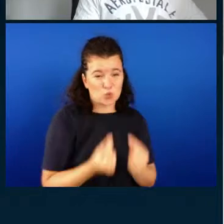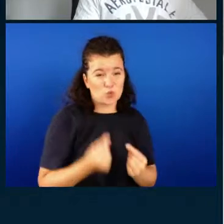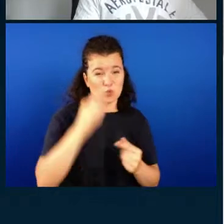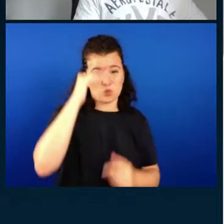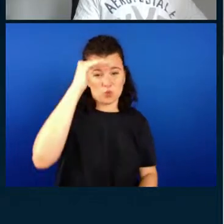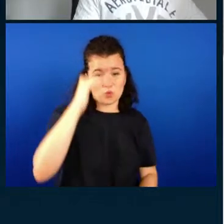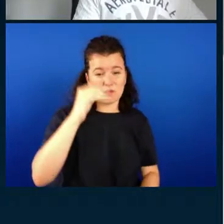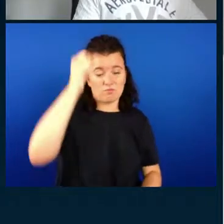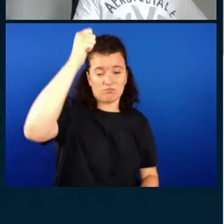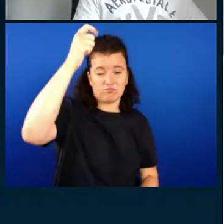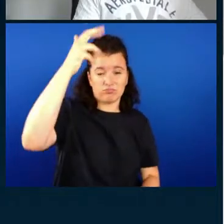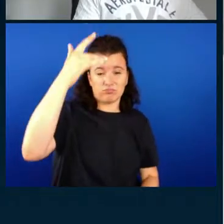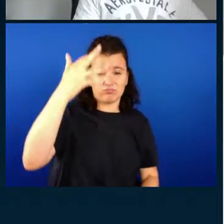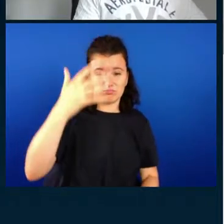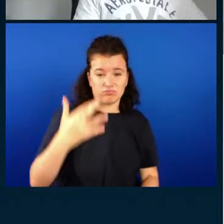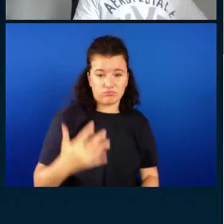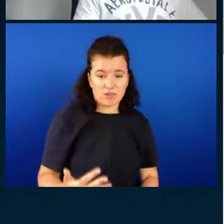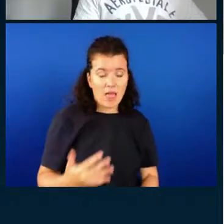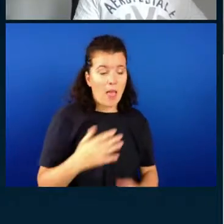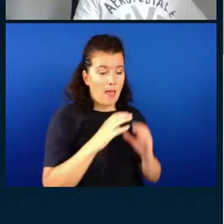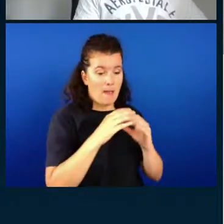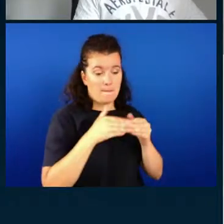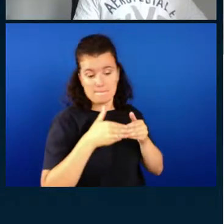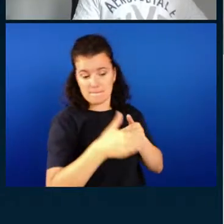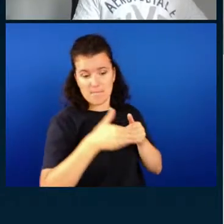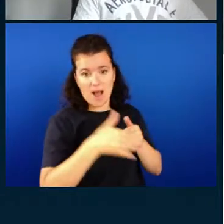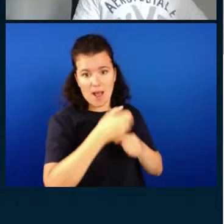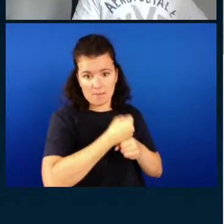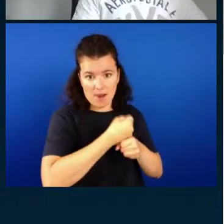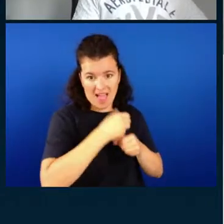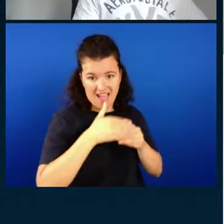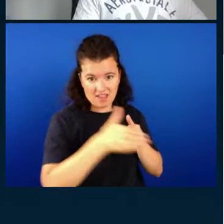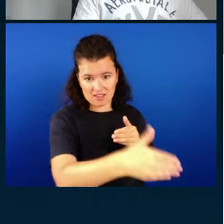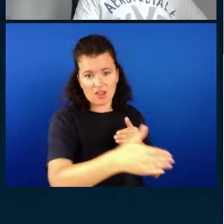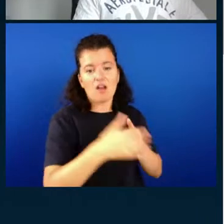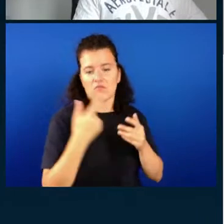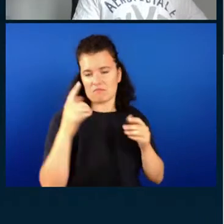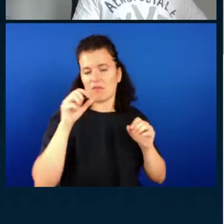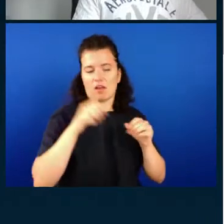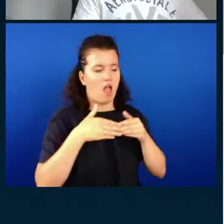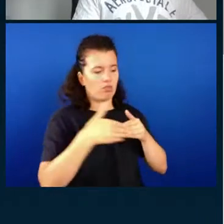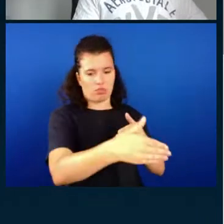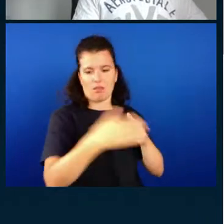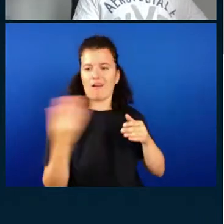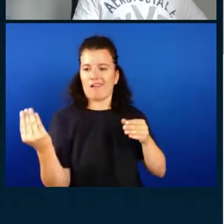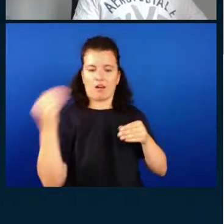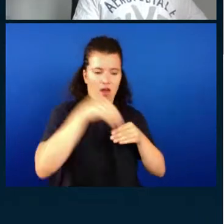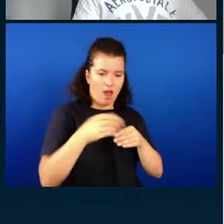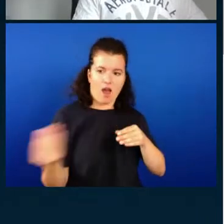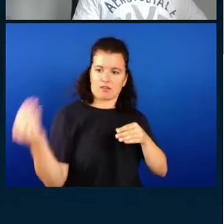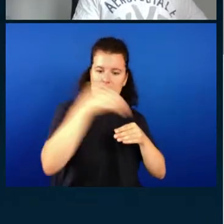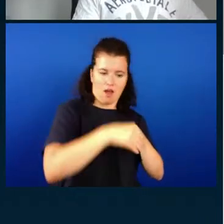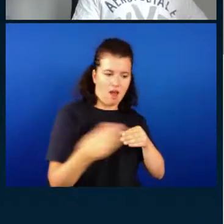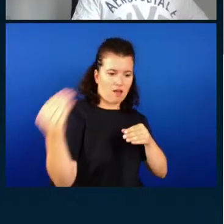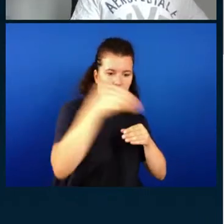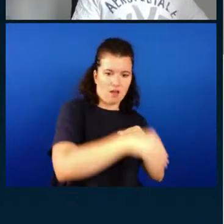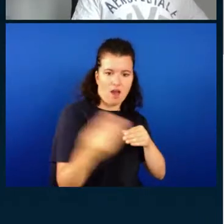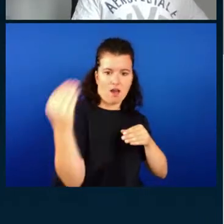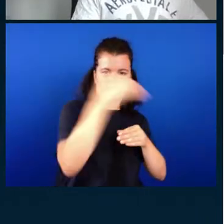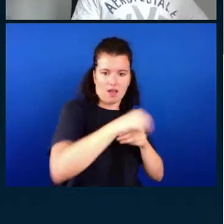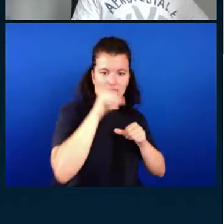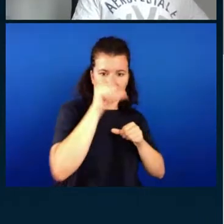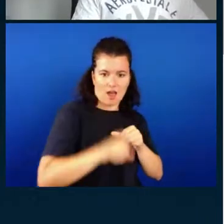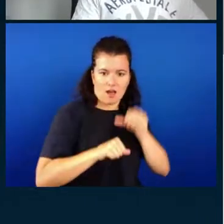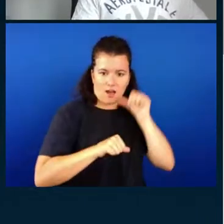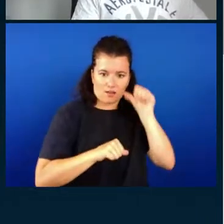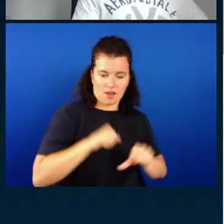granular pieces within a pipeline, which you can add and make it orchestrate your